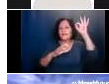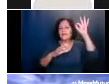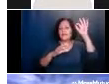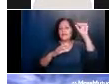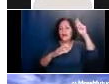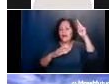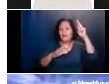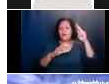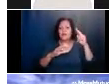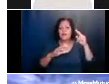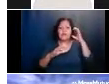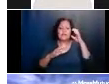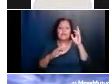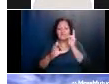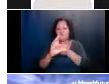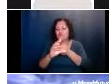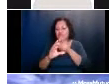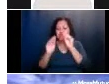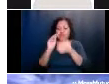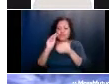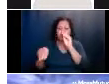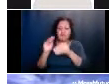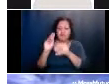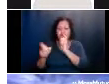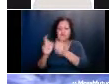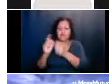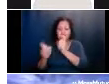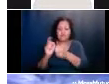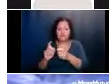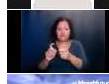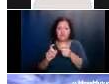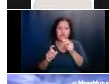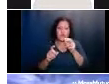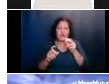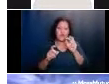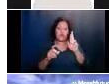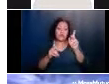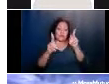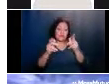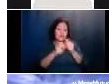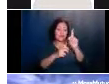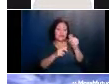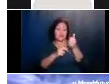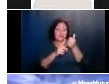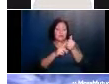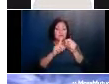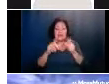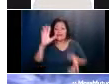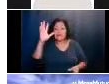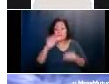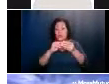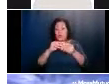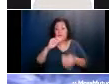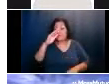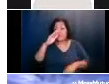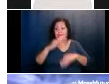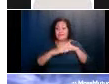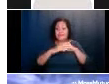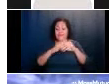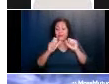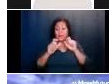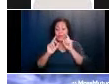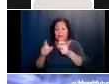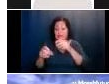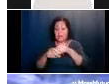disability, but the total combined amount that you can contribute to an account in any